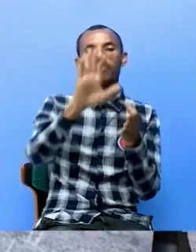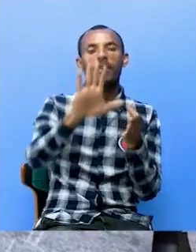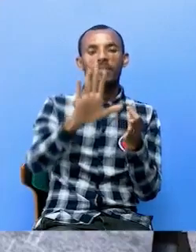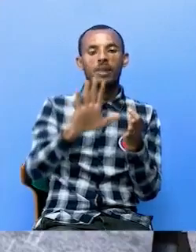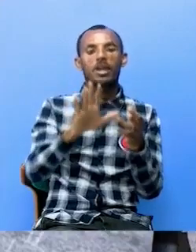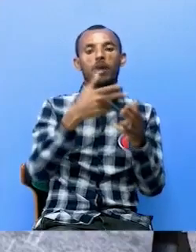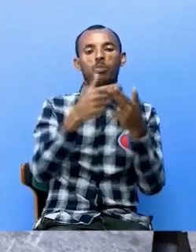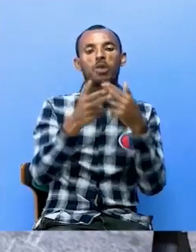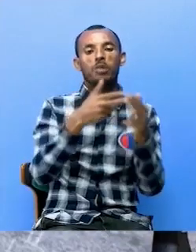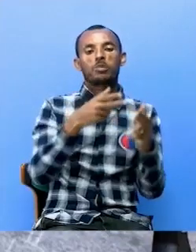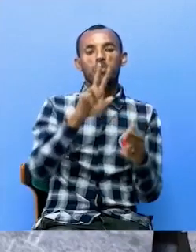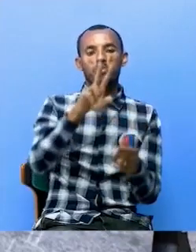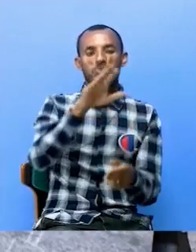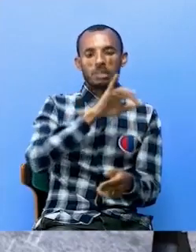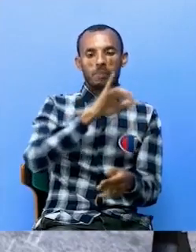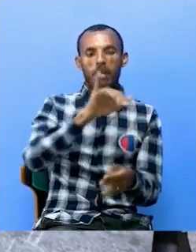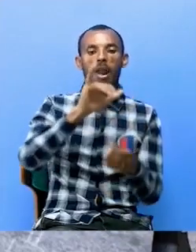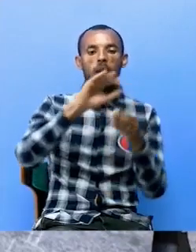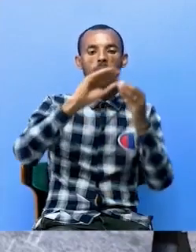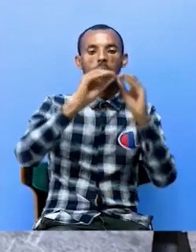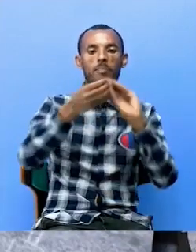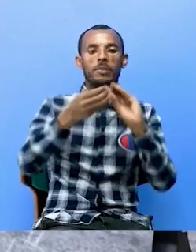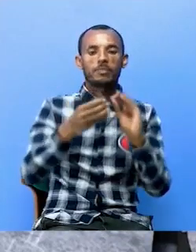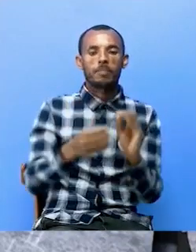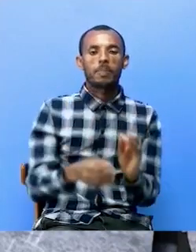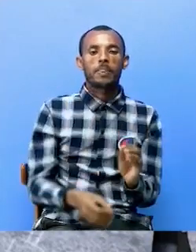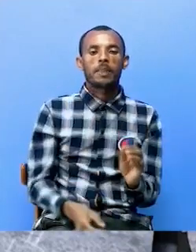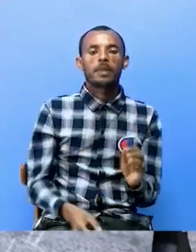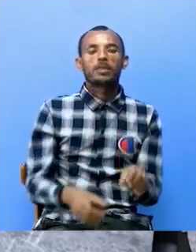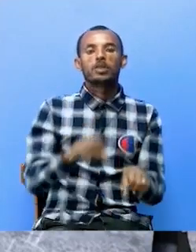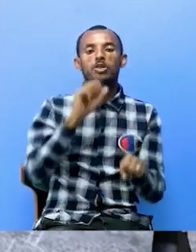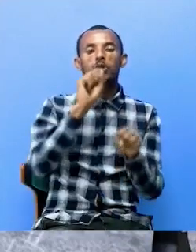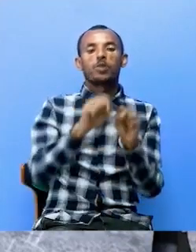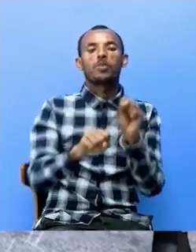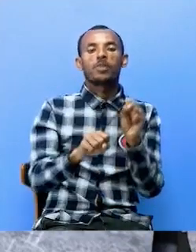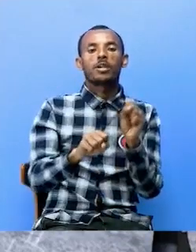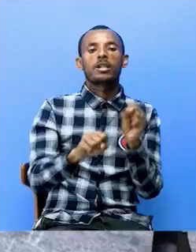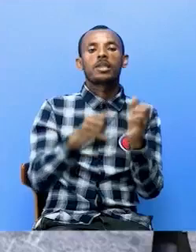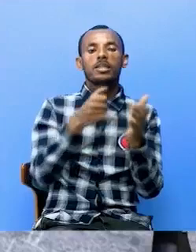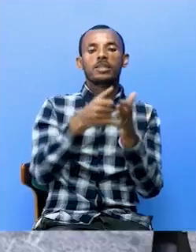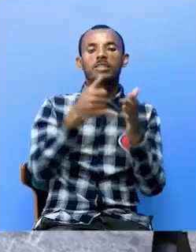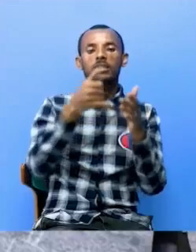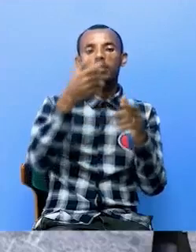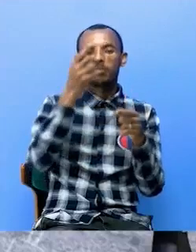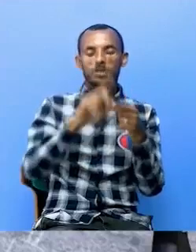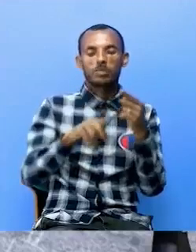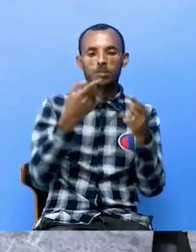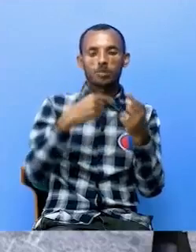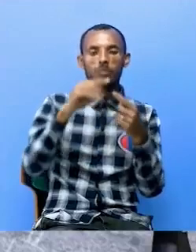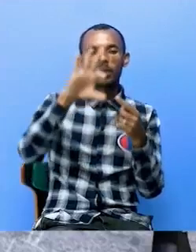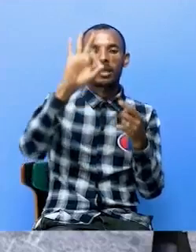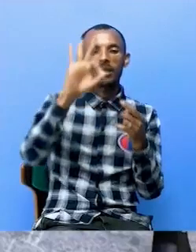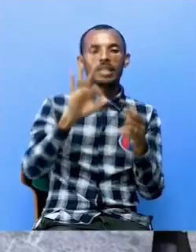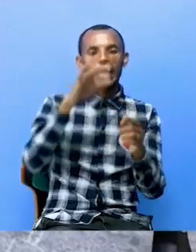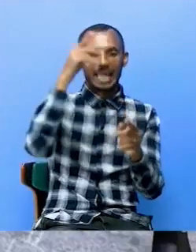a product of two identical factors. So it's impossible to obtain a certain exact number. So